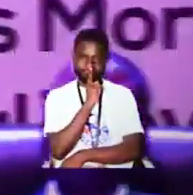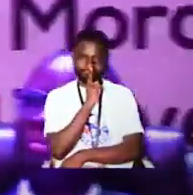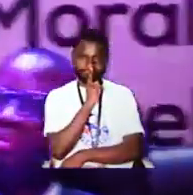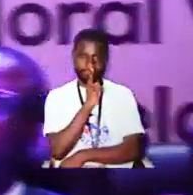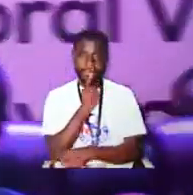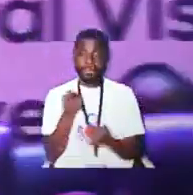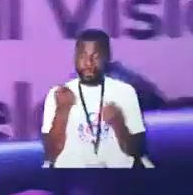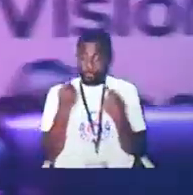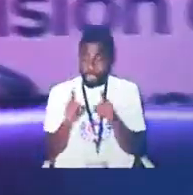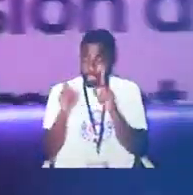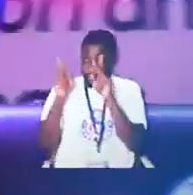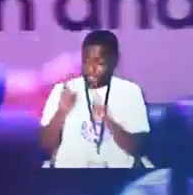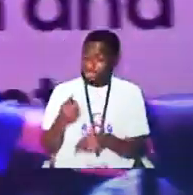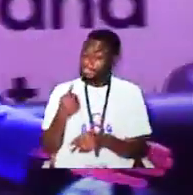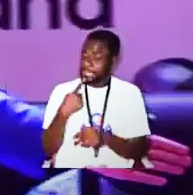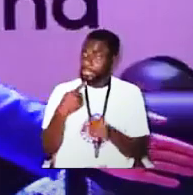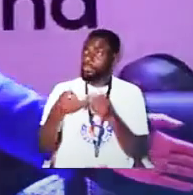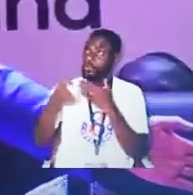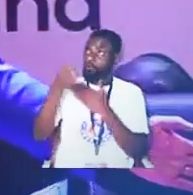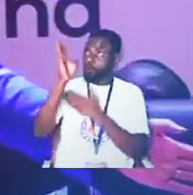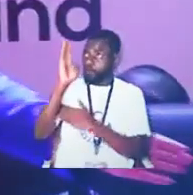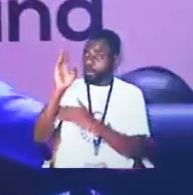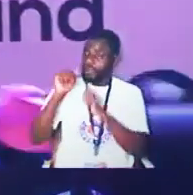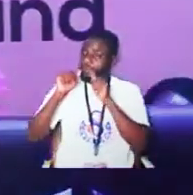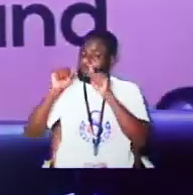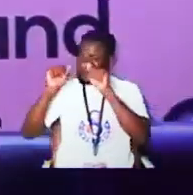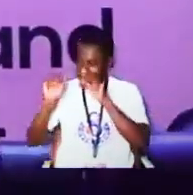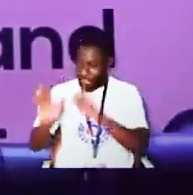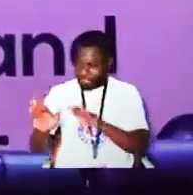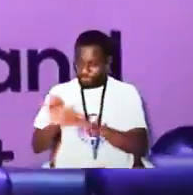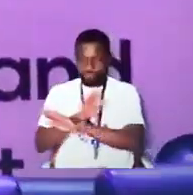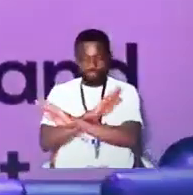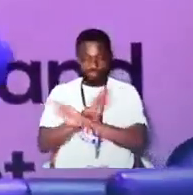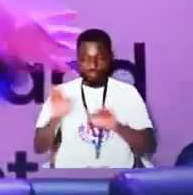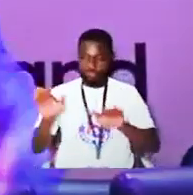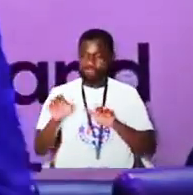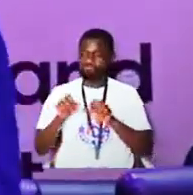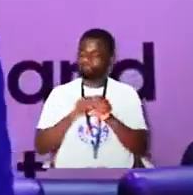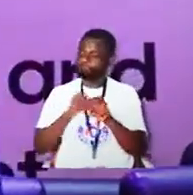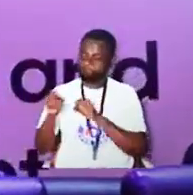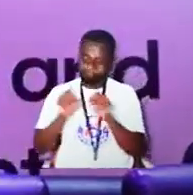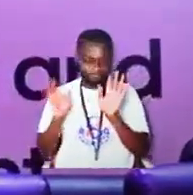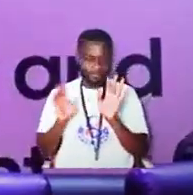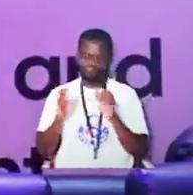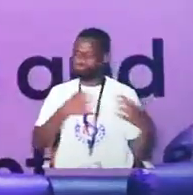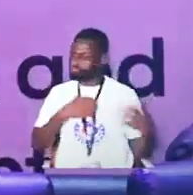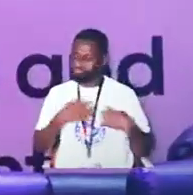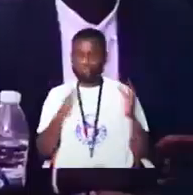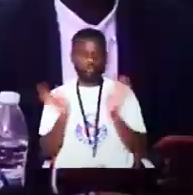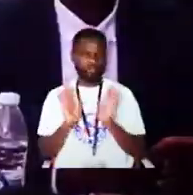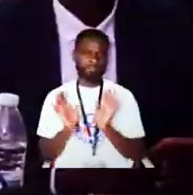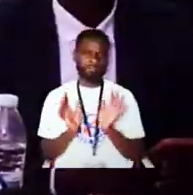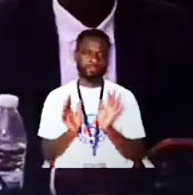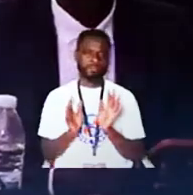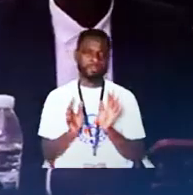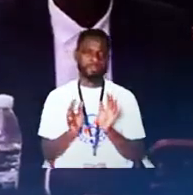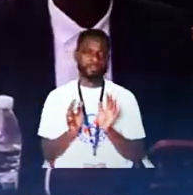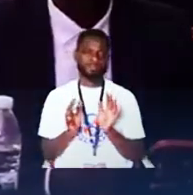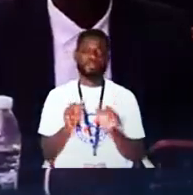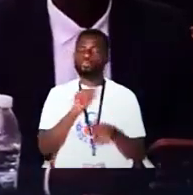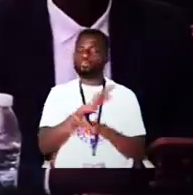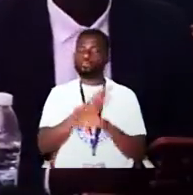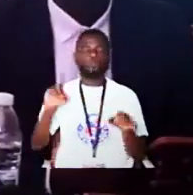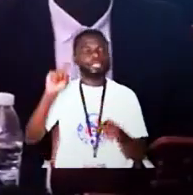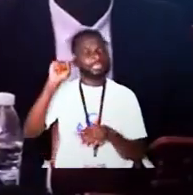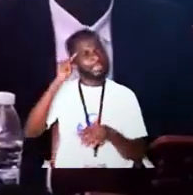Once the person says, God bless you, don't fight that God bless you. Don't think that